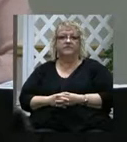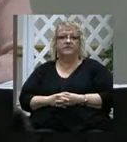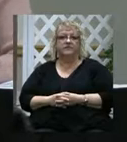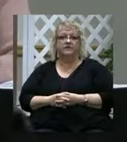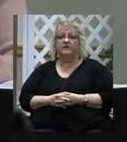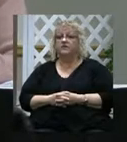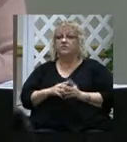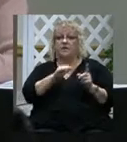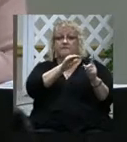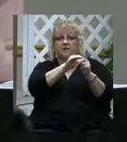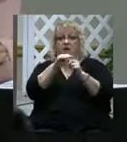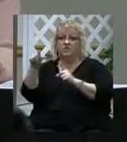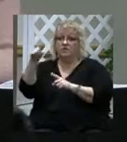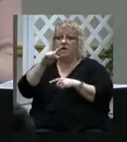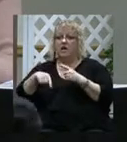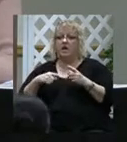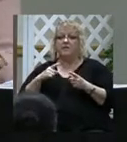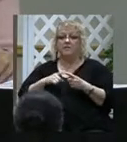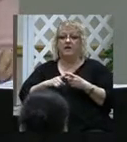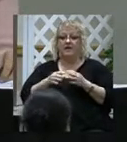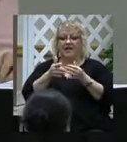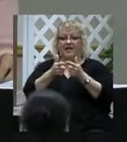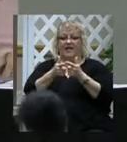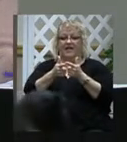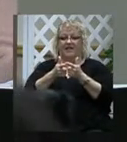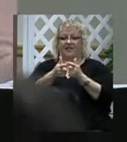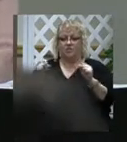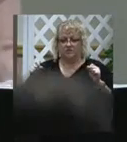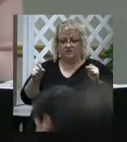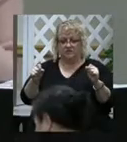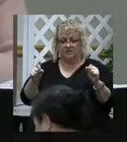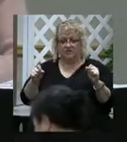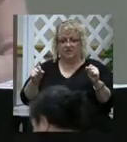Just to remind you of our linguistic composition,